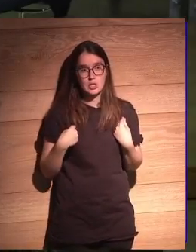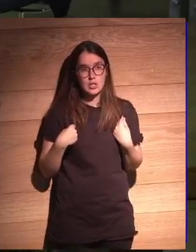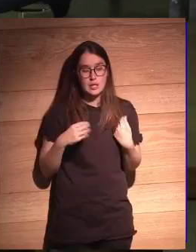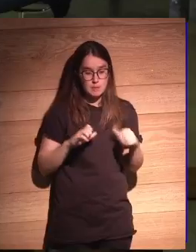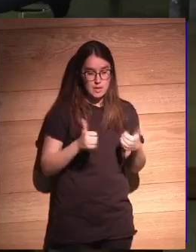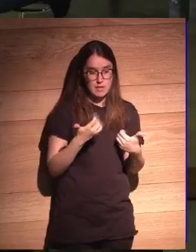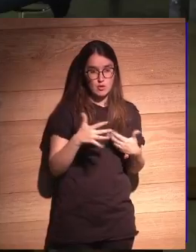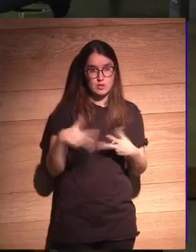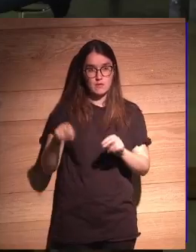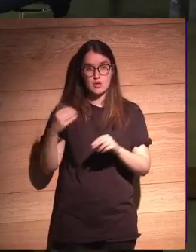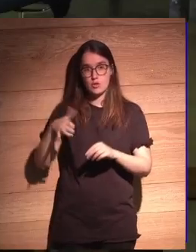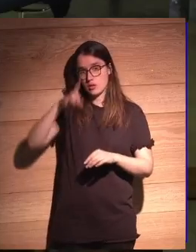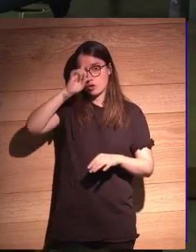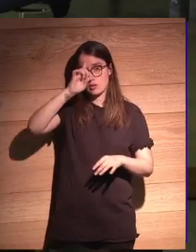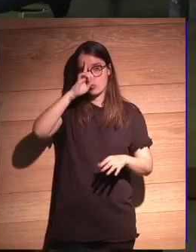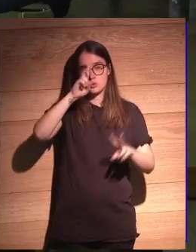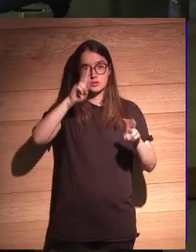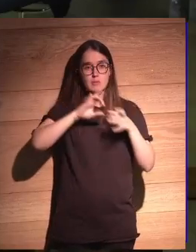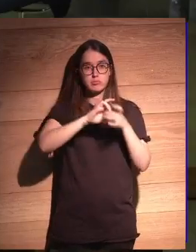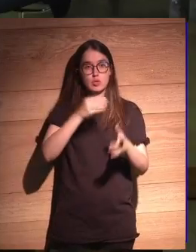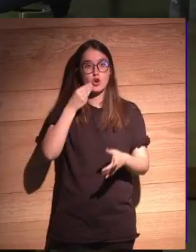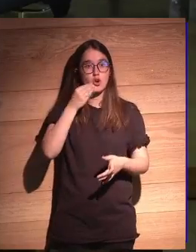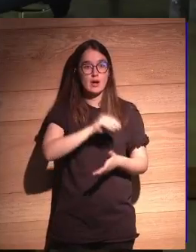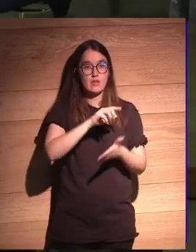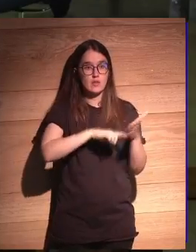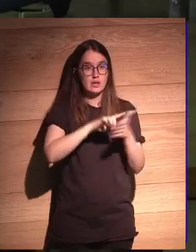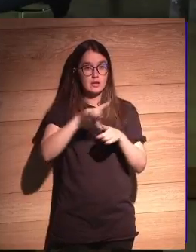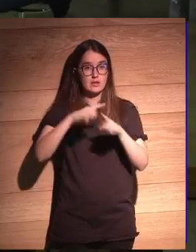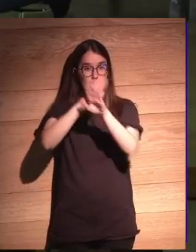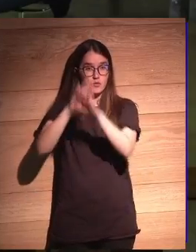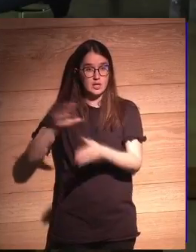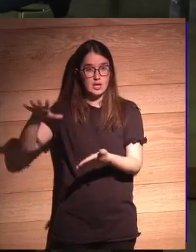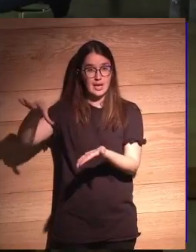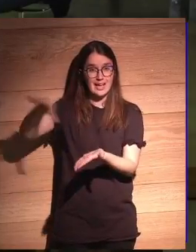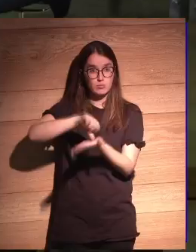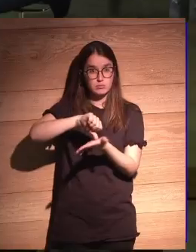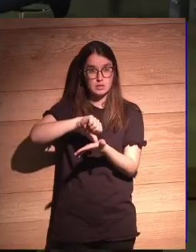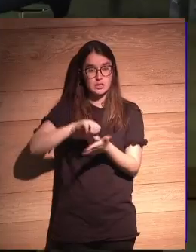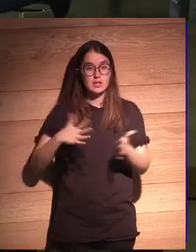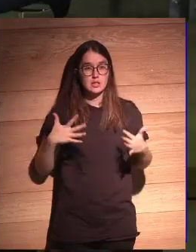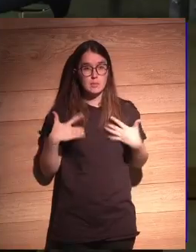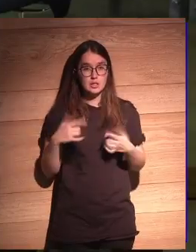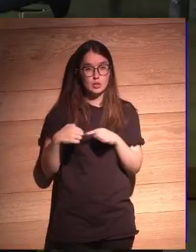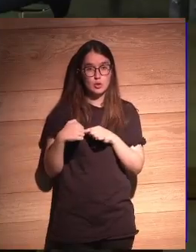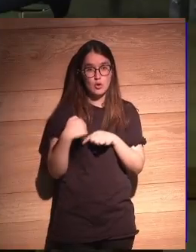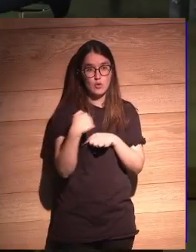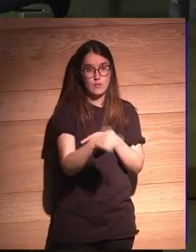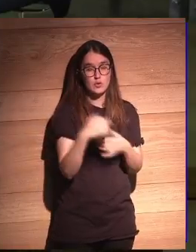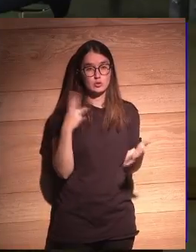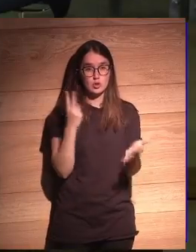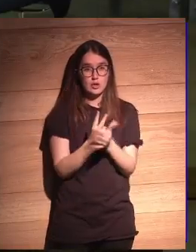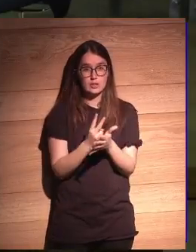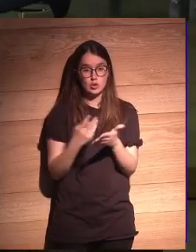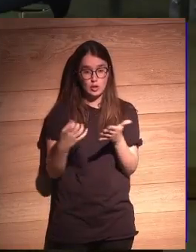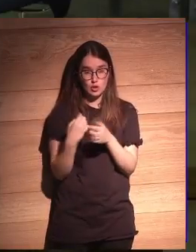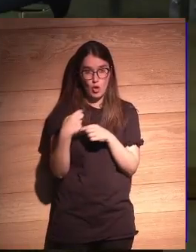that process that we did not know where it started or where it ended, that it started maybe with the freezing of the rents, is going to be